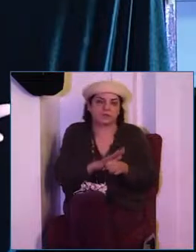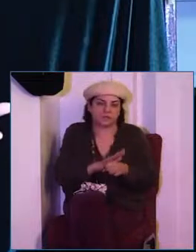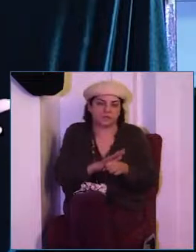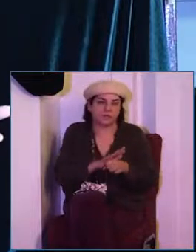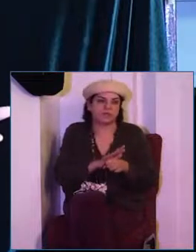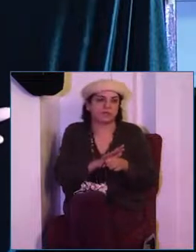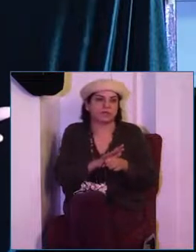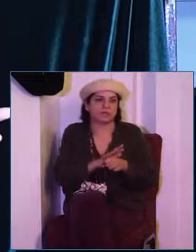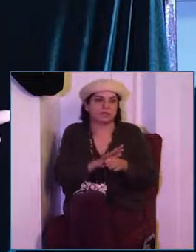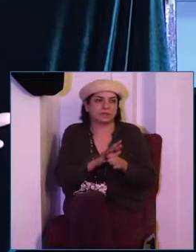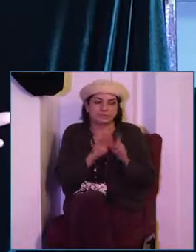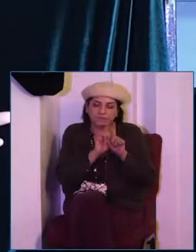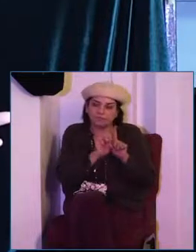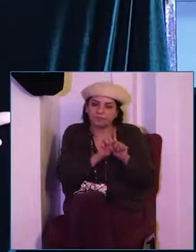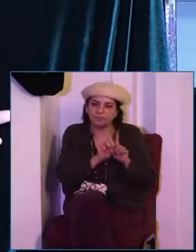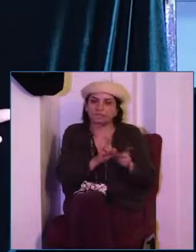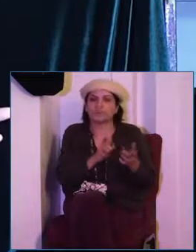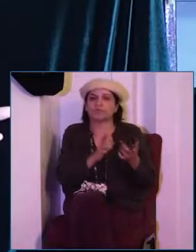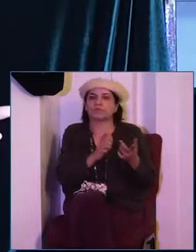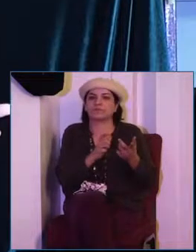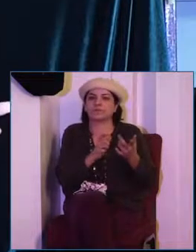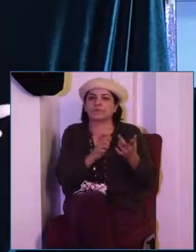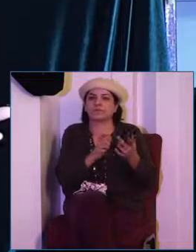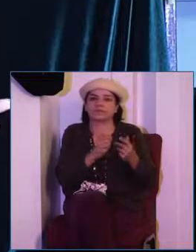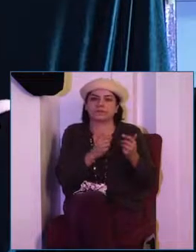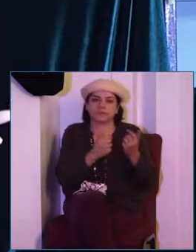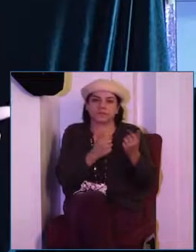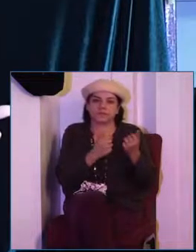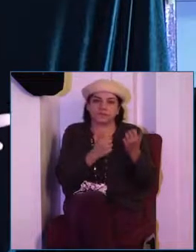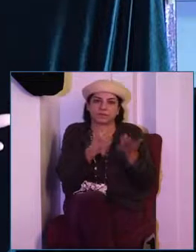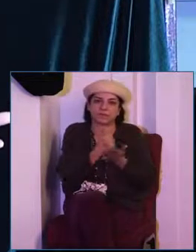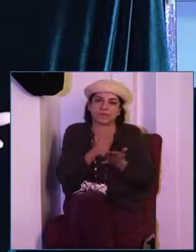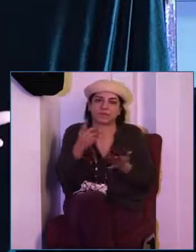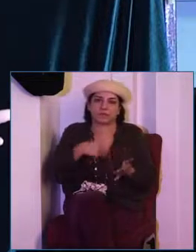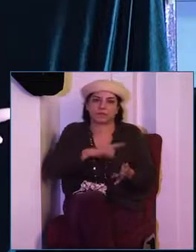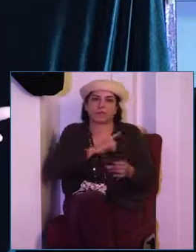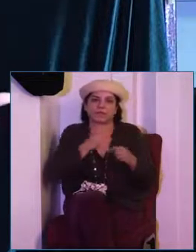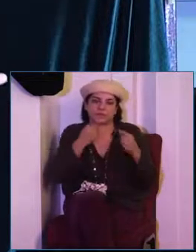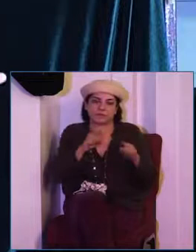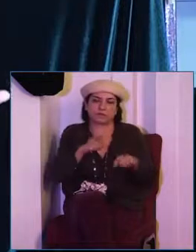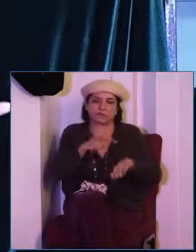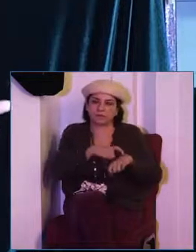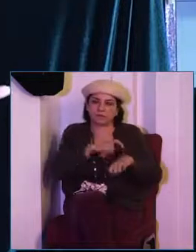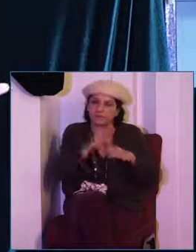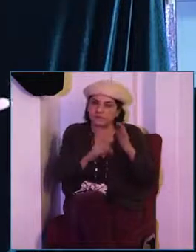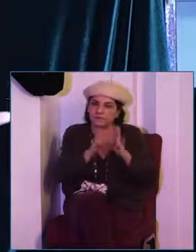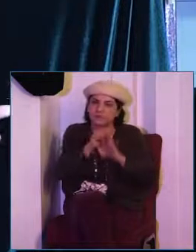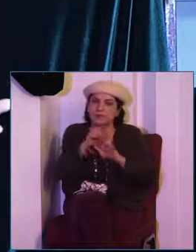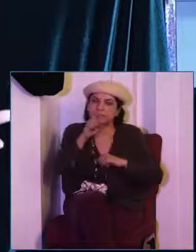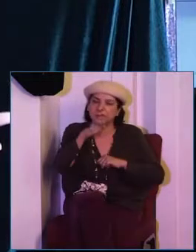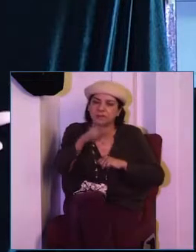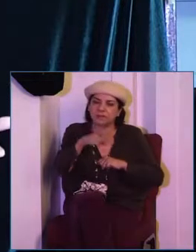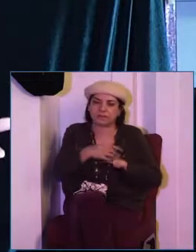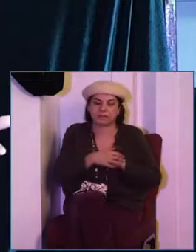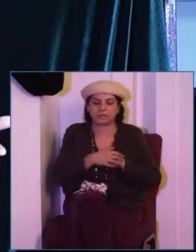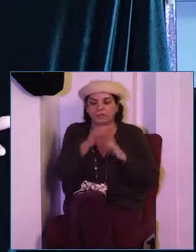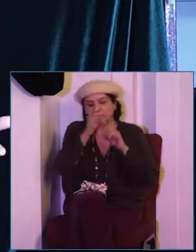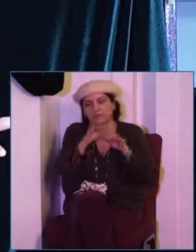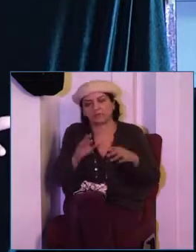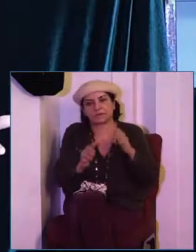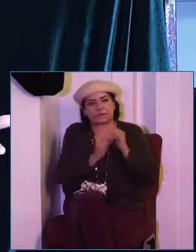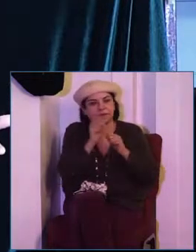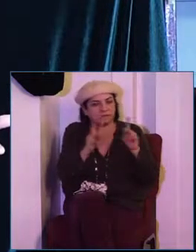us in our times of need. Bless everyone that is needing something